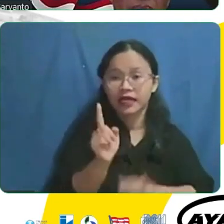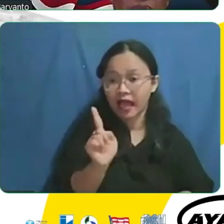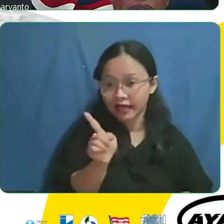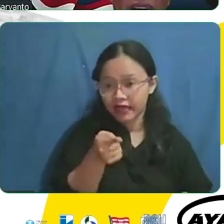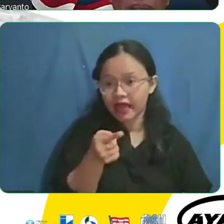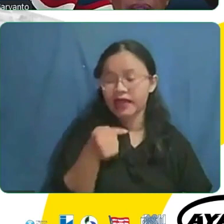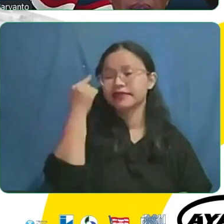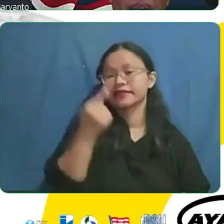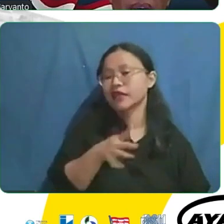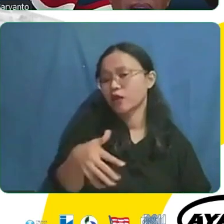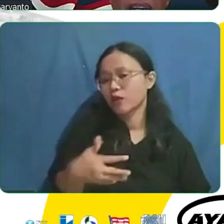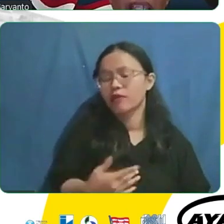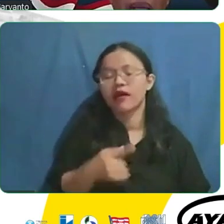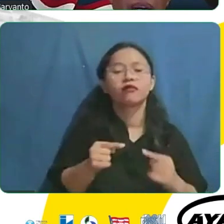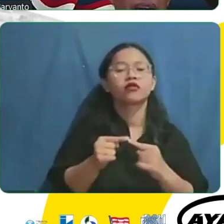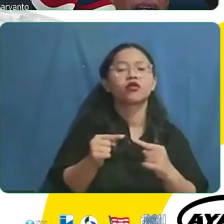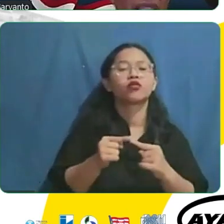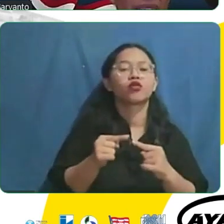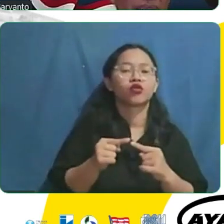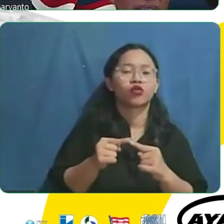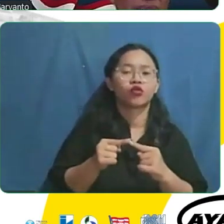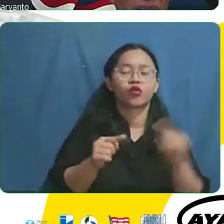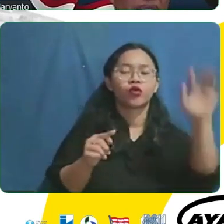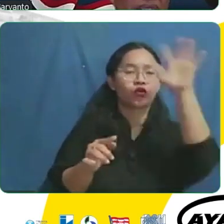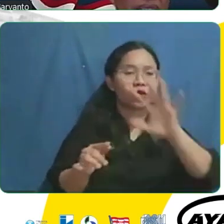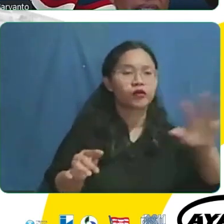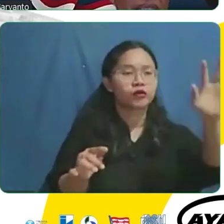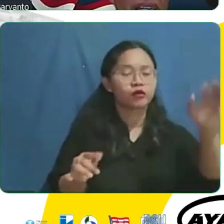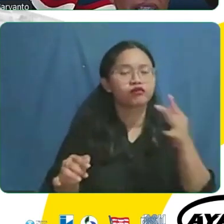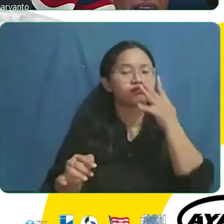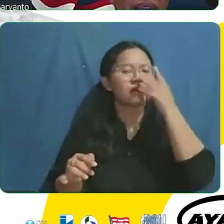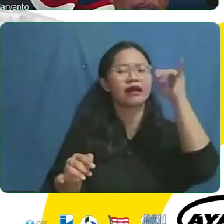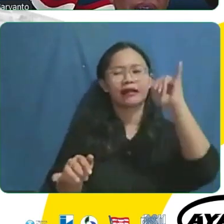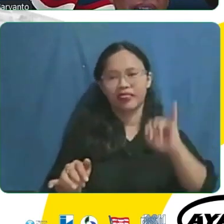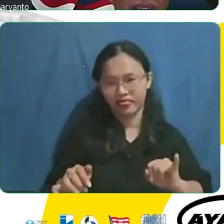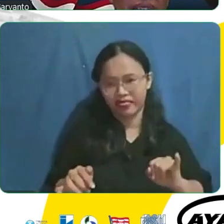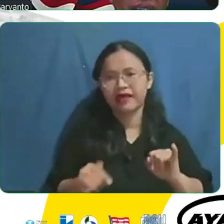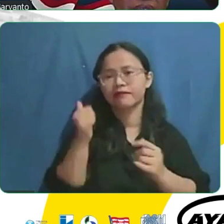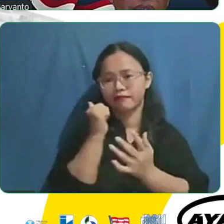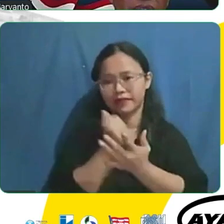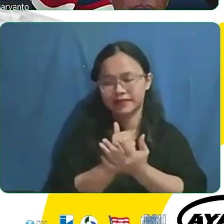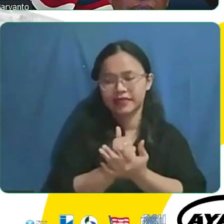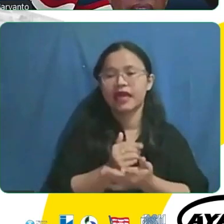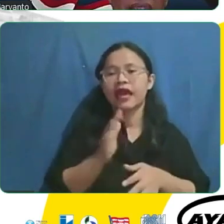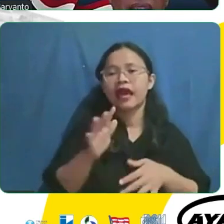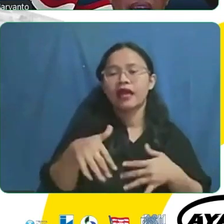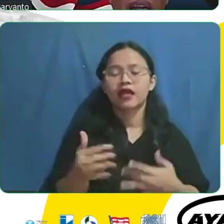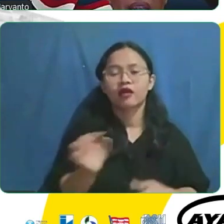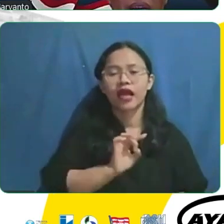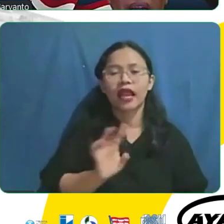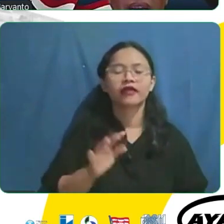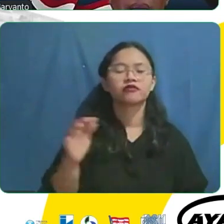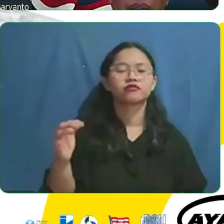atmosphere, increased number and extent wildfire, increasing flooding, which may lead to